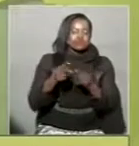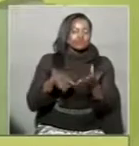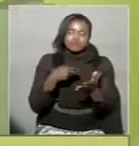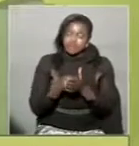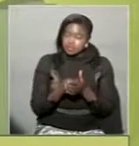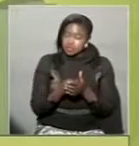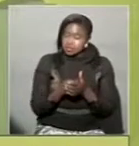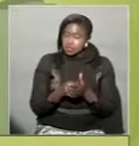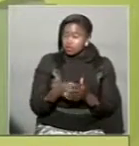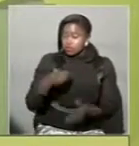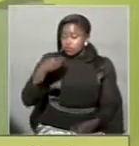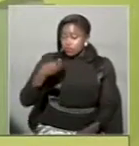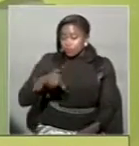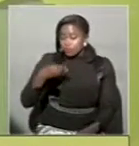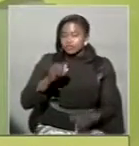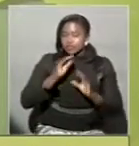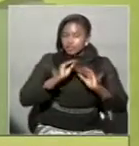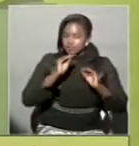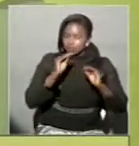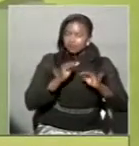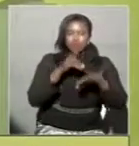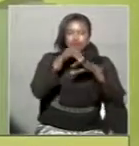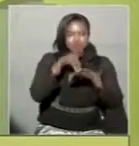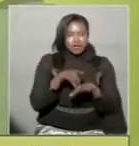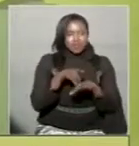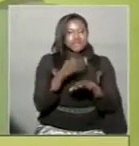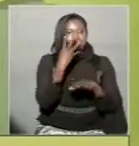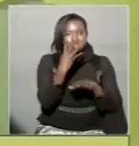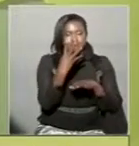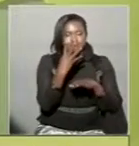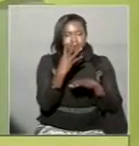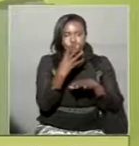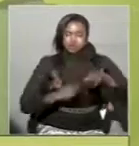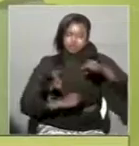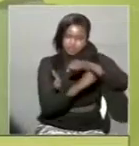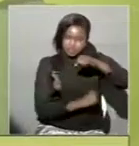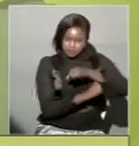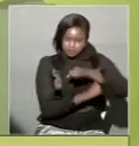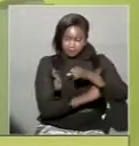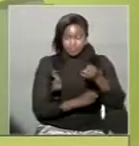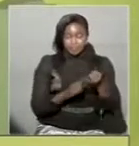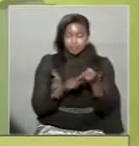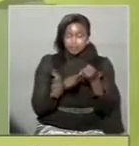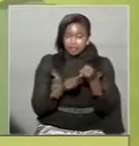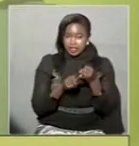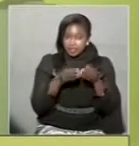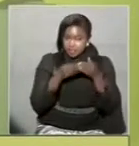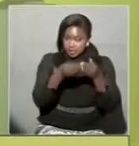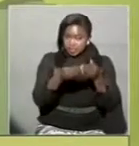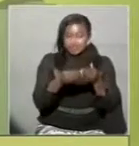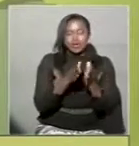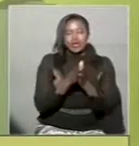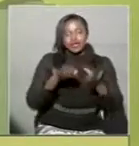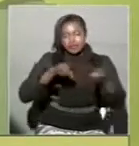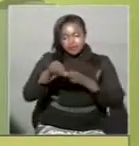Quality education is based on 4 pillars. The first pillar is the pillar of leadership and management of schools.